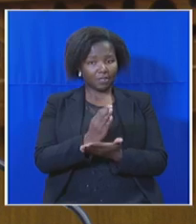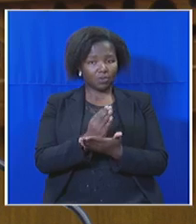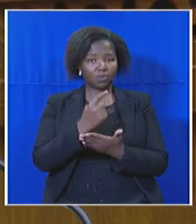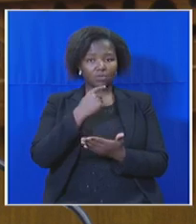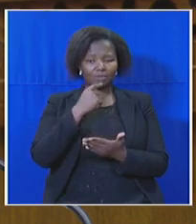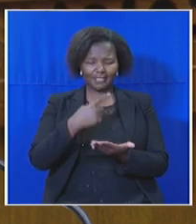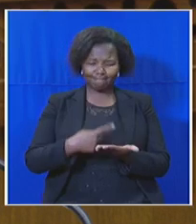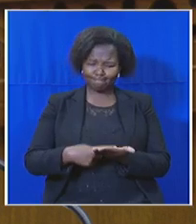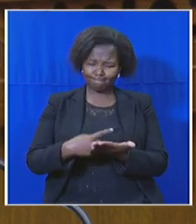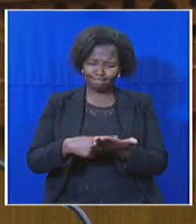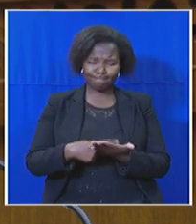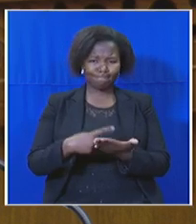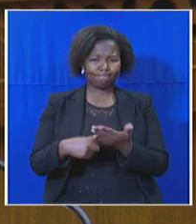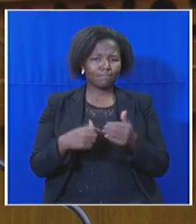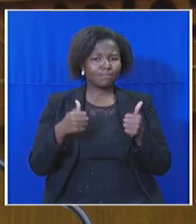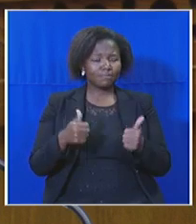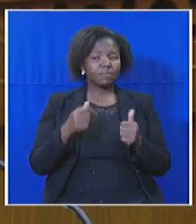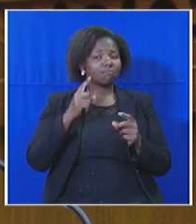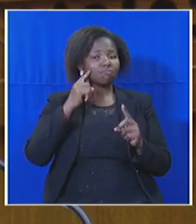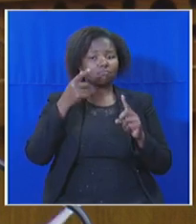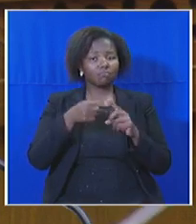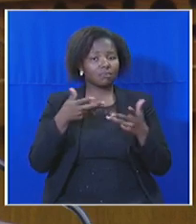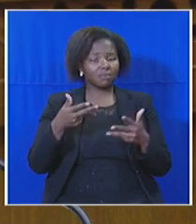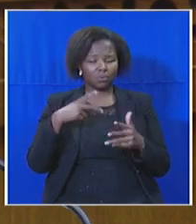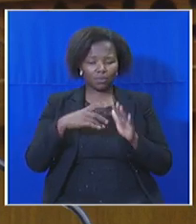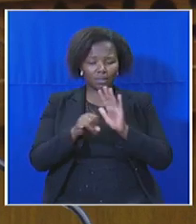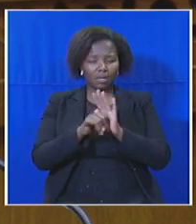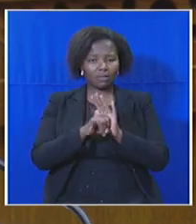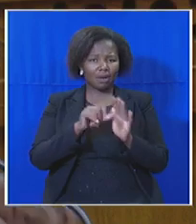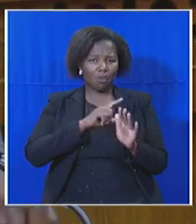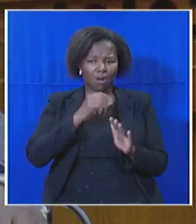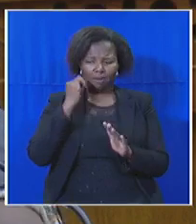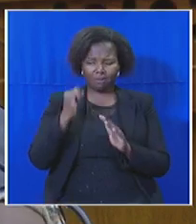discussion with the aim of identifying the root causes and eliminating them.